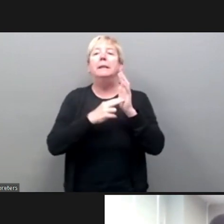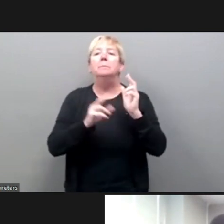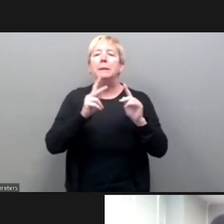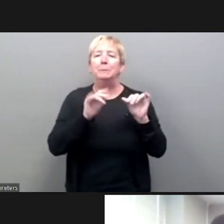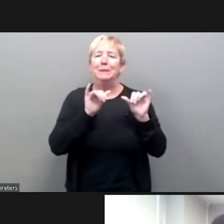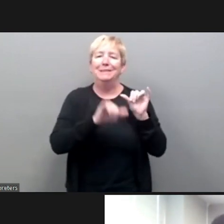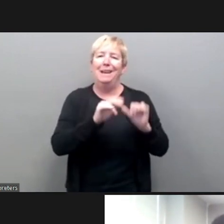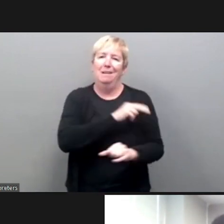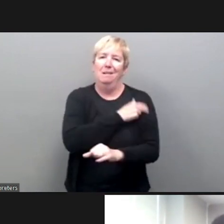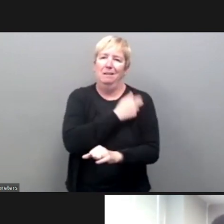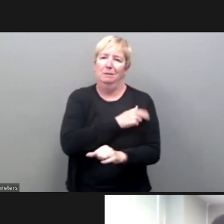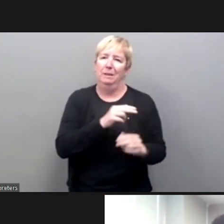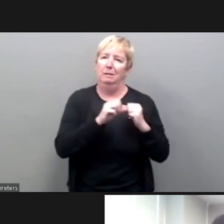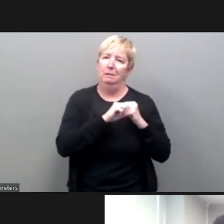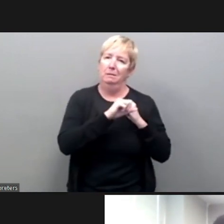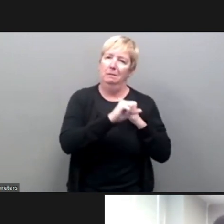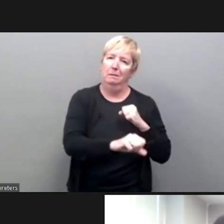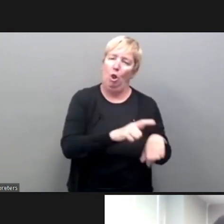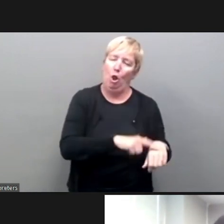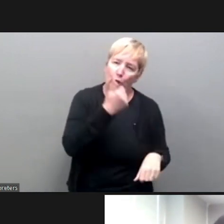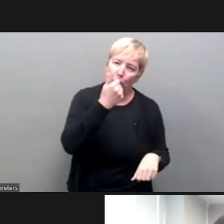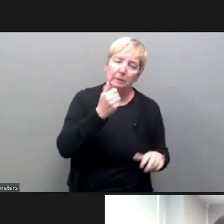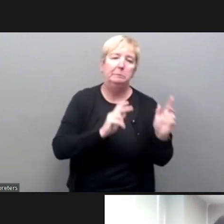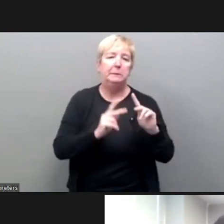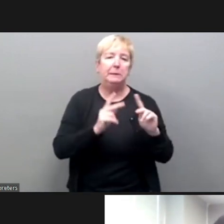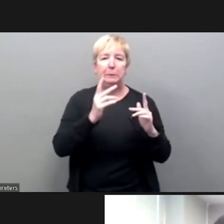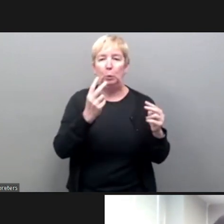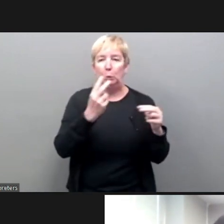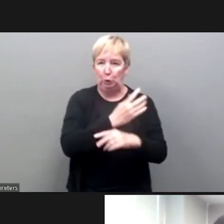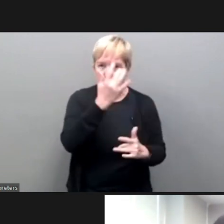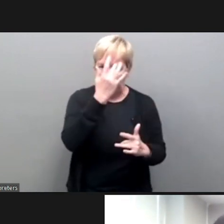patients sicker, requiring more resources, but they're also